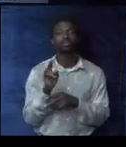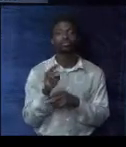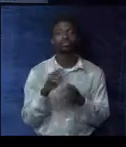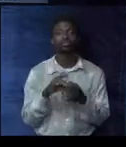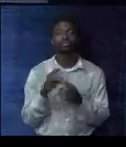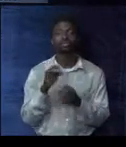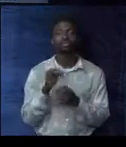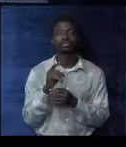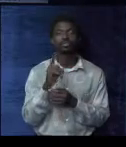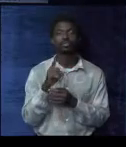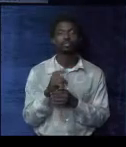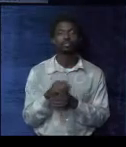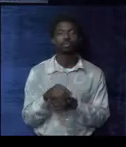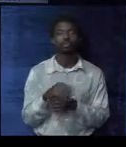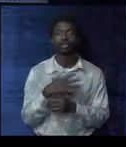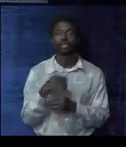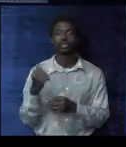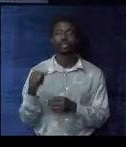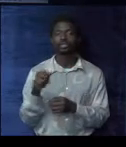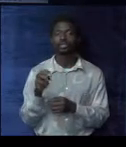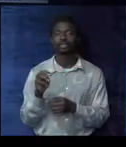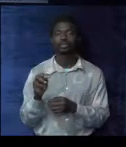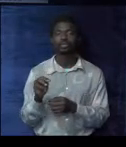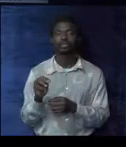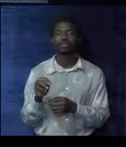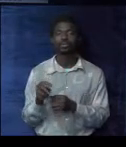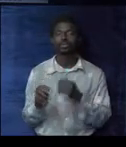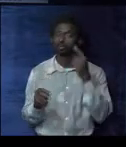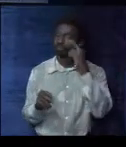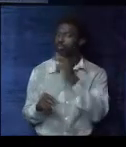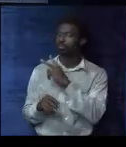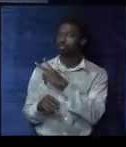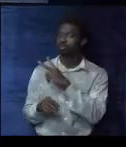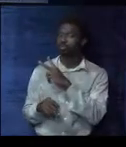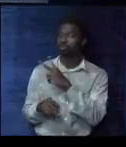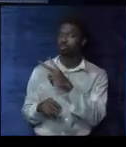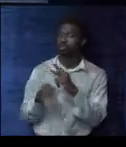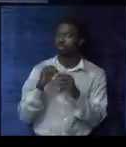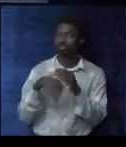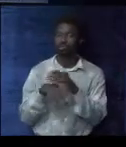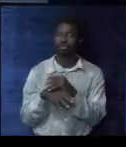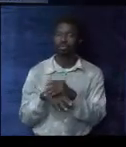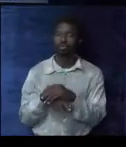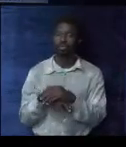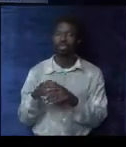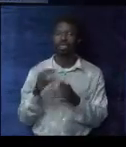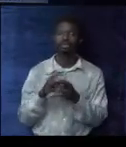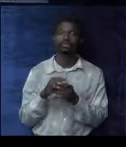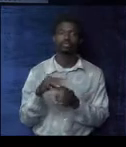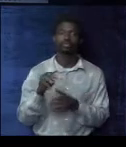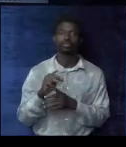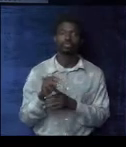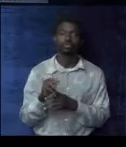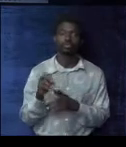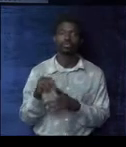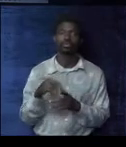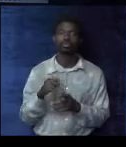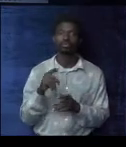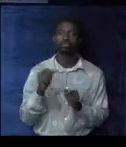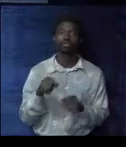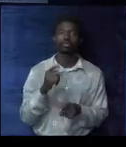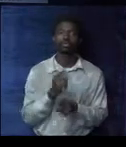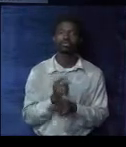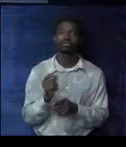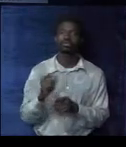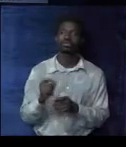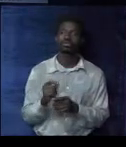10 million. Now for 2 is under unit million, so you can see, you can just write unit million, or you